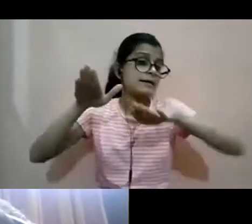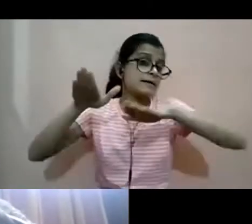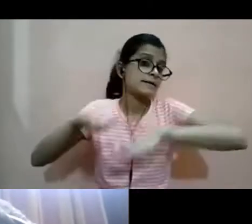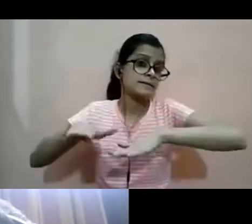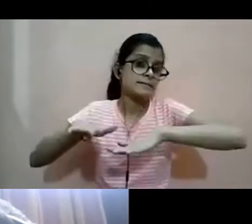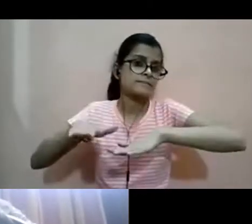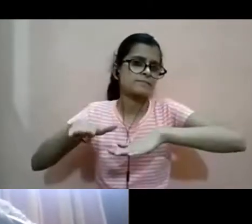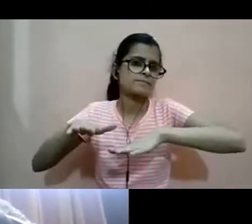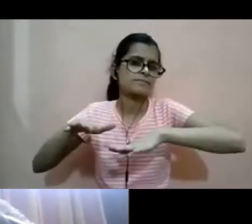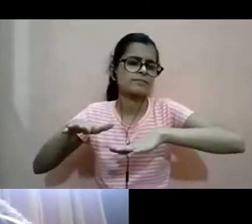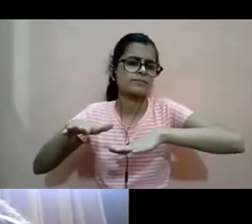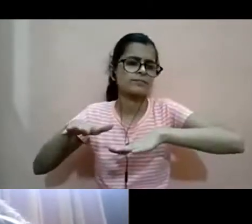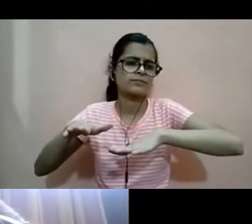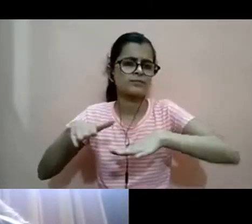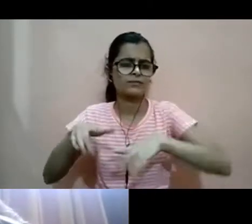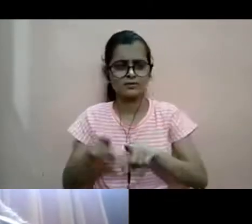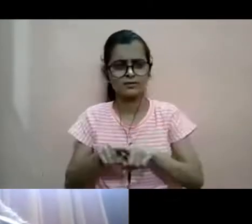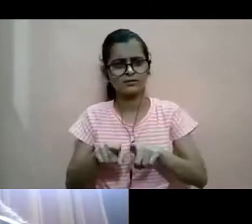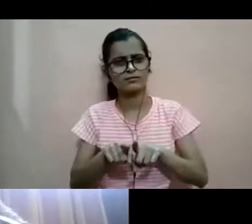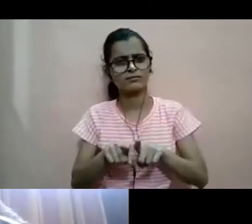previous dependent becomes a caregiver,